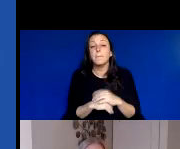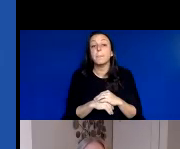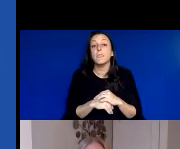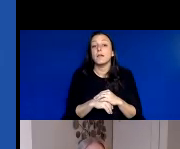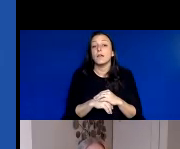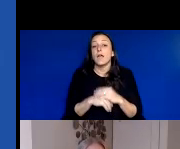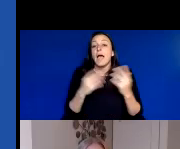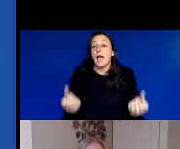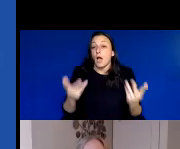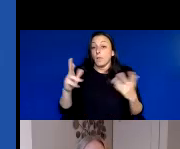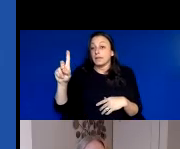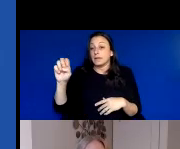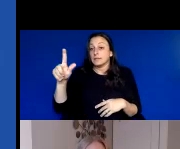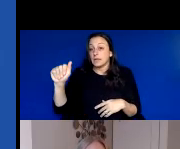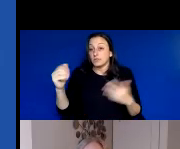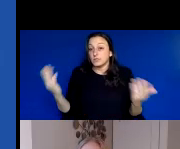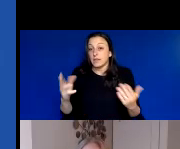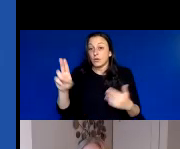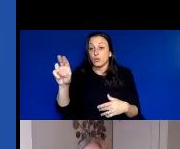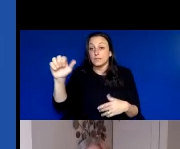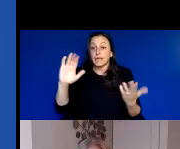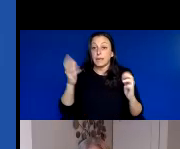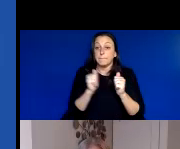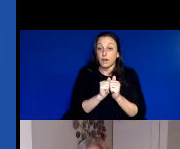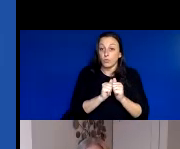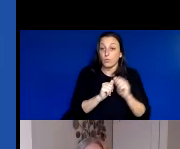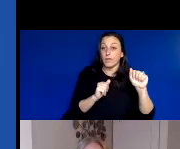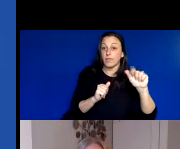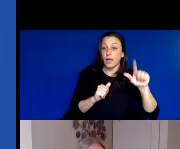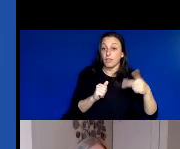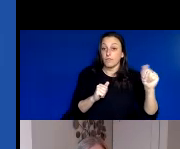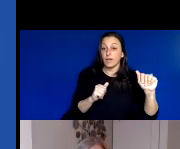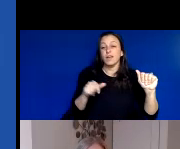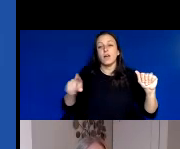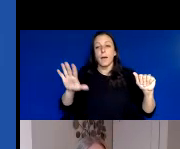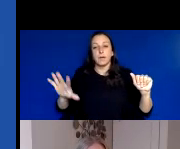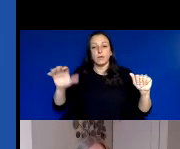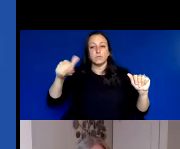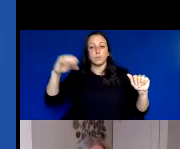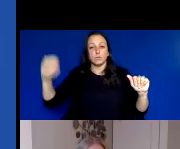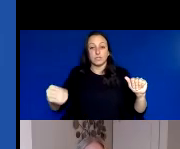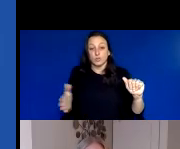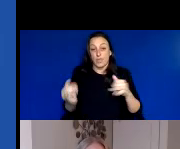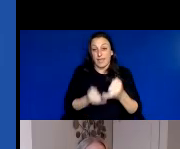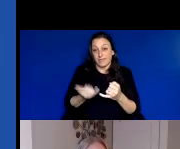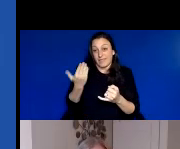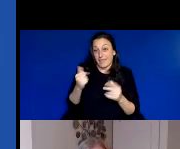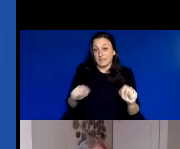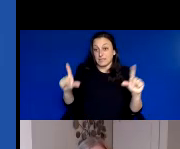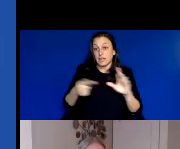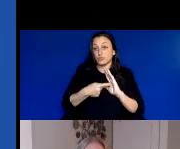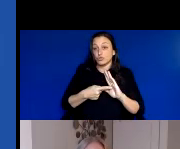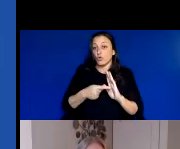proportion of Delta variant in the US overall is about 10%. So that last slide I showed you that here in Colorado, it's about